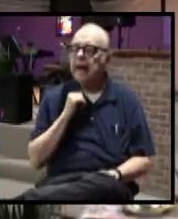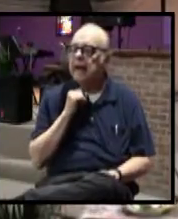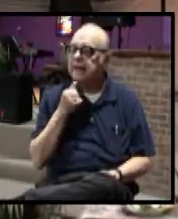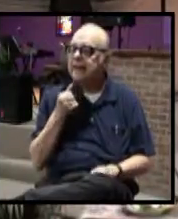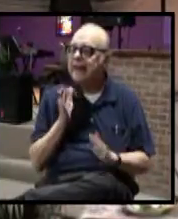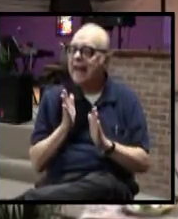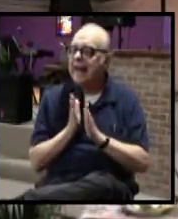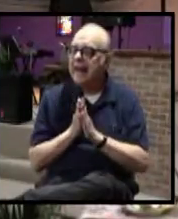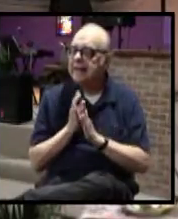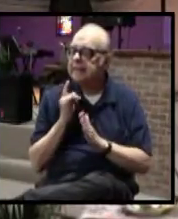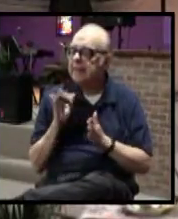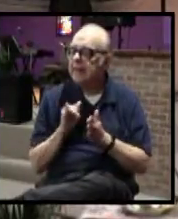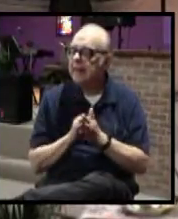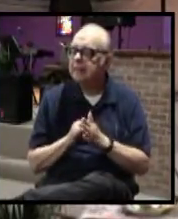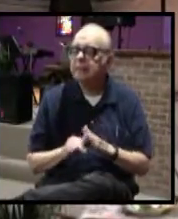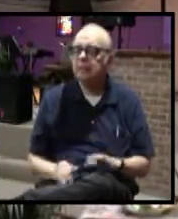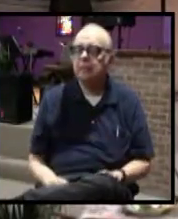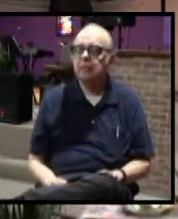They didn't ask for them.